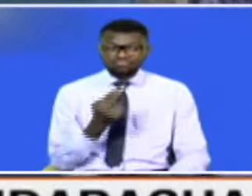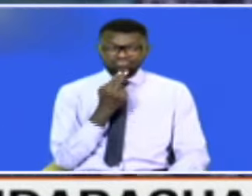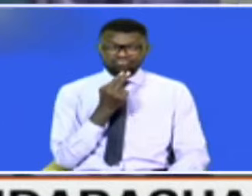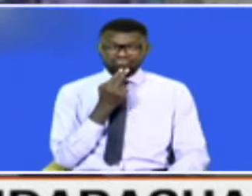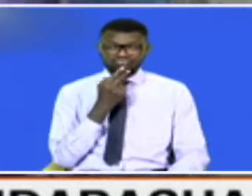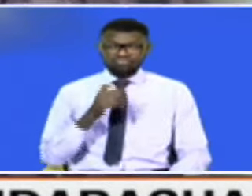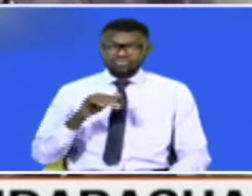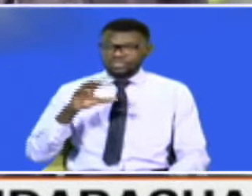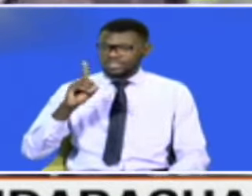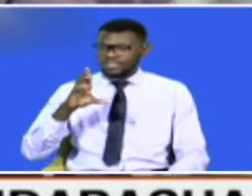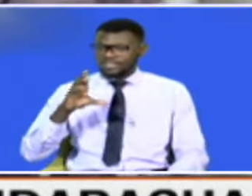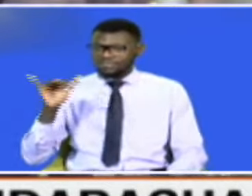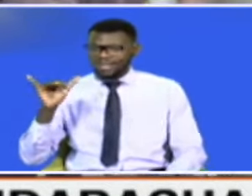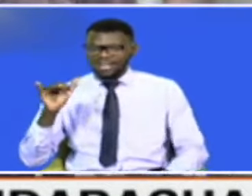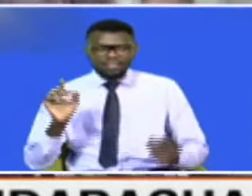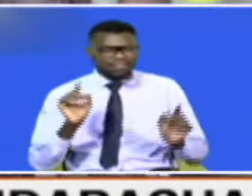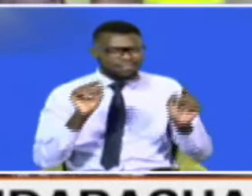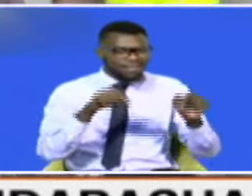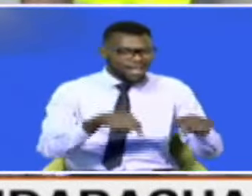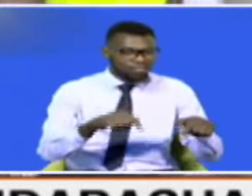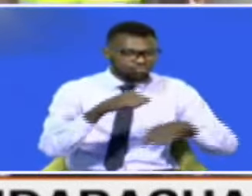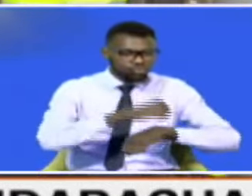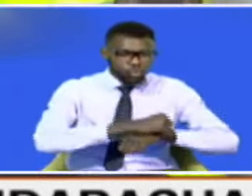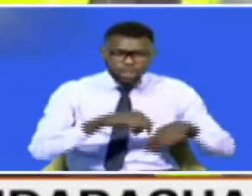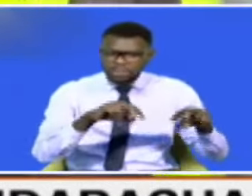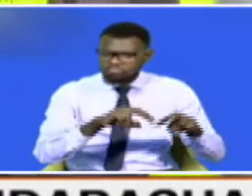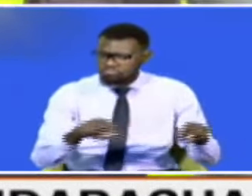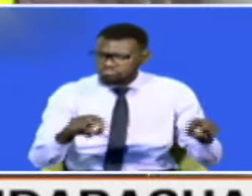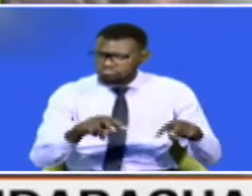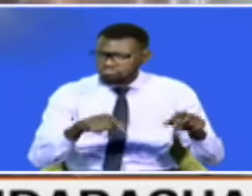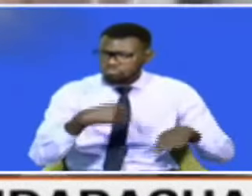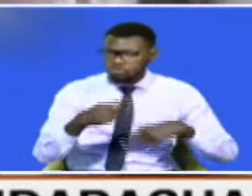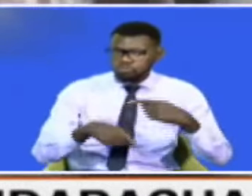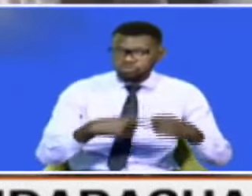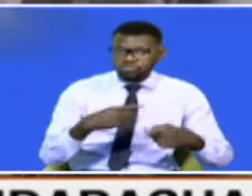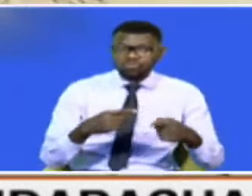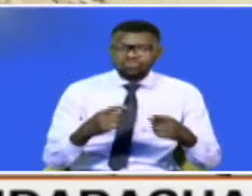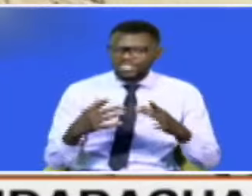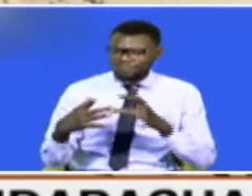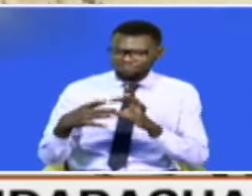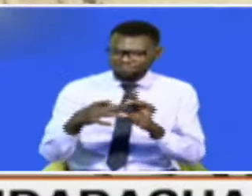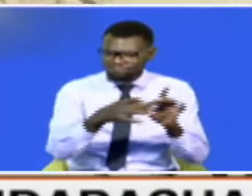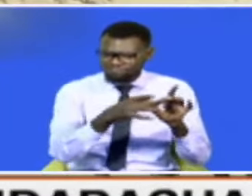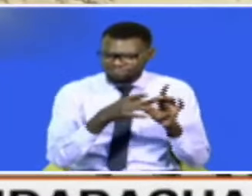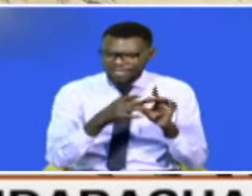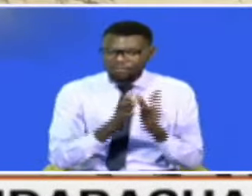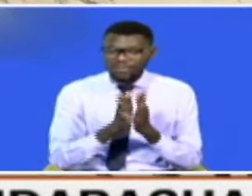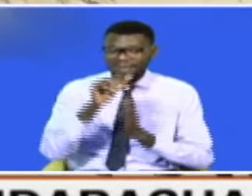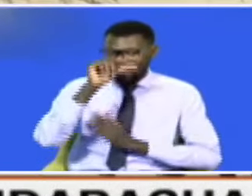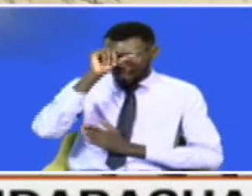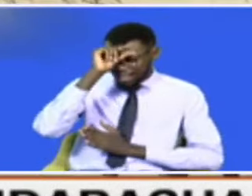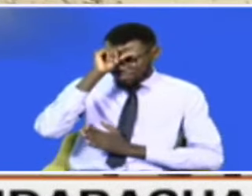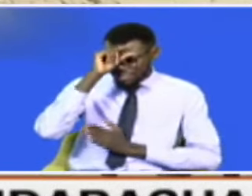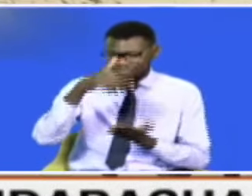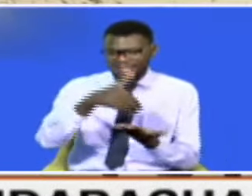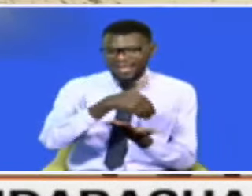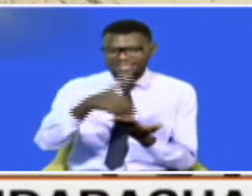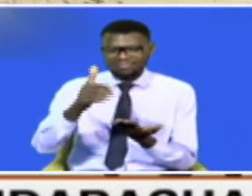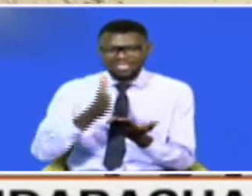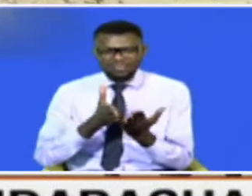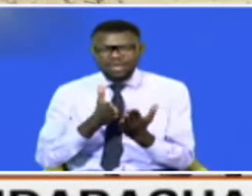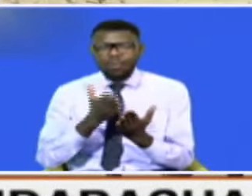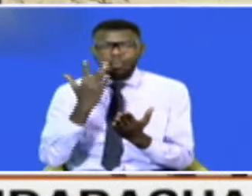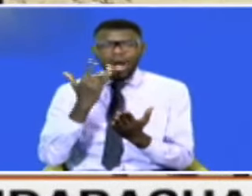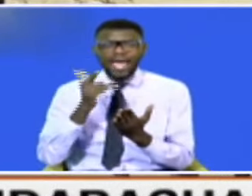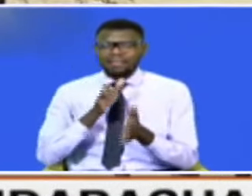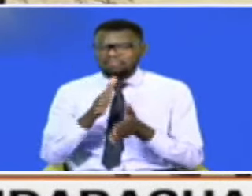nchini walikita kambi shuleni humo wakiendeleza uchunguzi kwa ushirikiano na idara nyingine za serikali kwa maandalizi ya ufunguzi wa shule hiyo